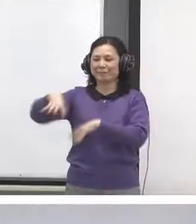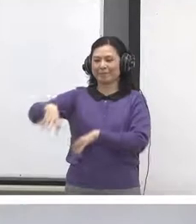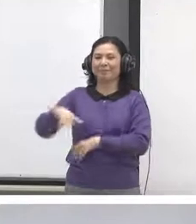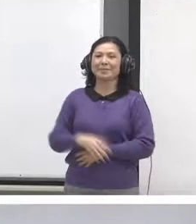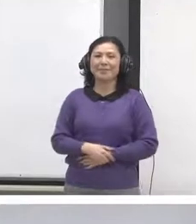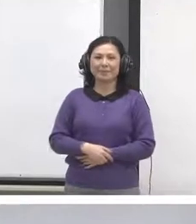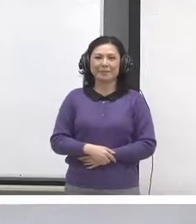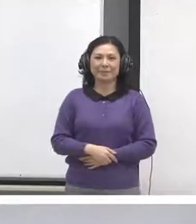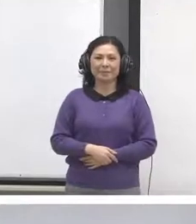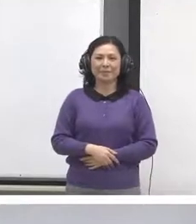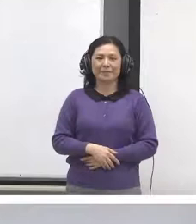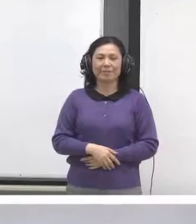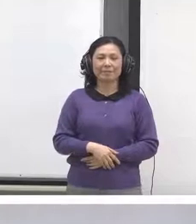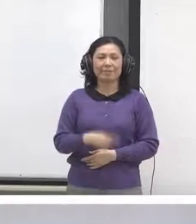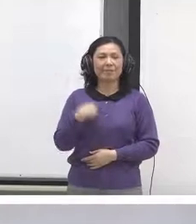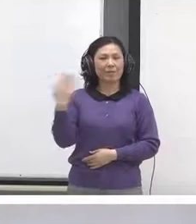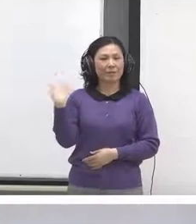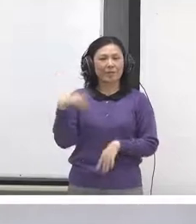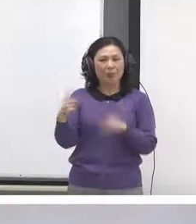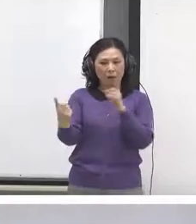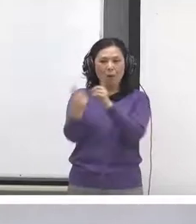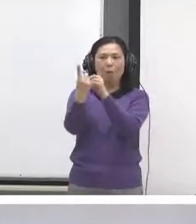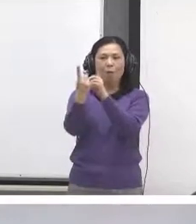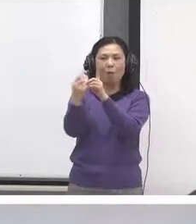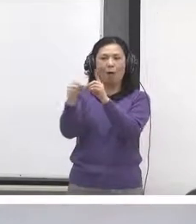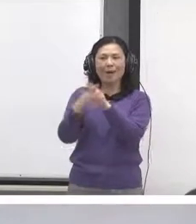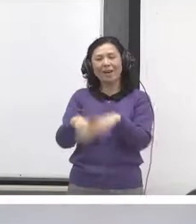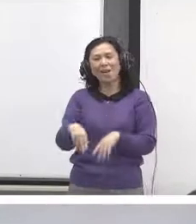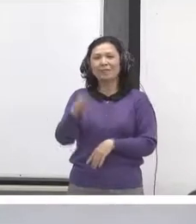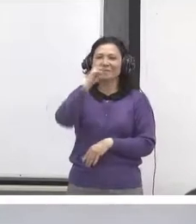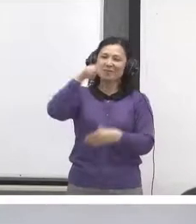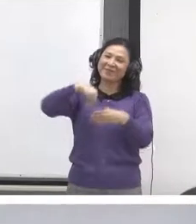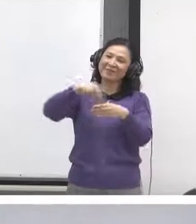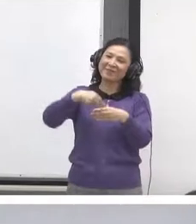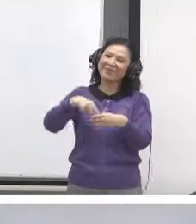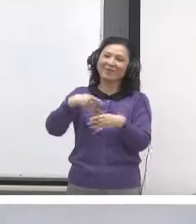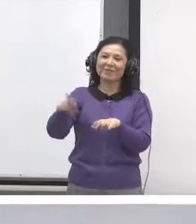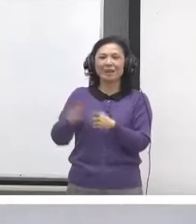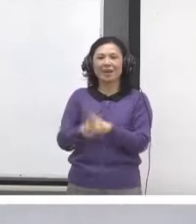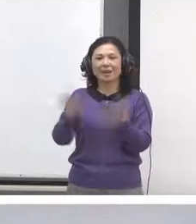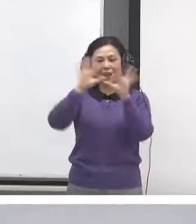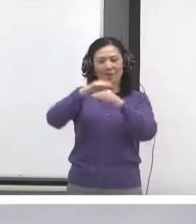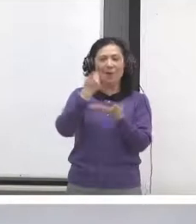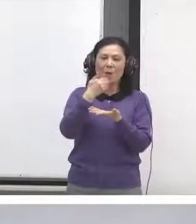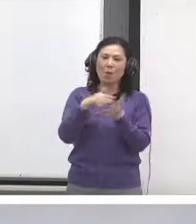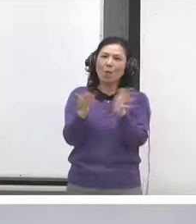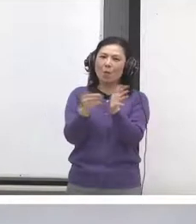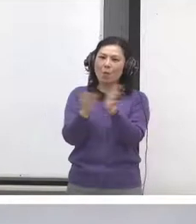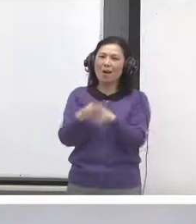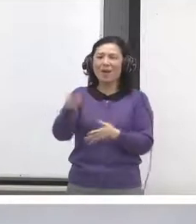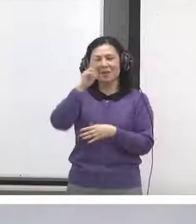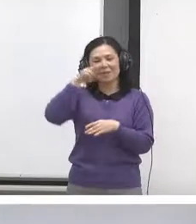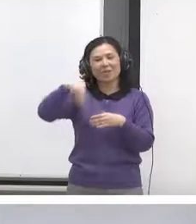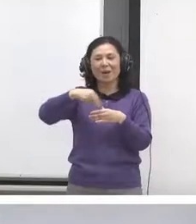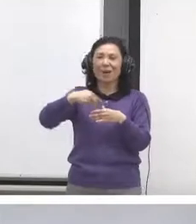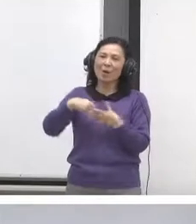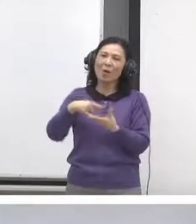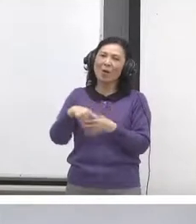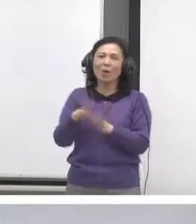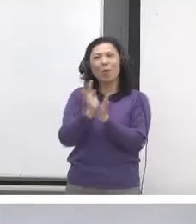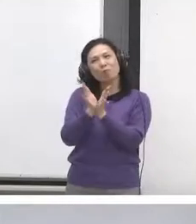after dinner, and we are talking about the stupid things the government